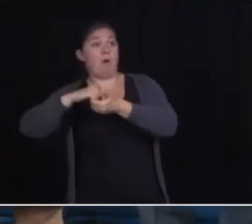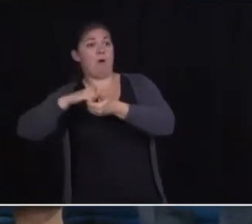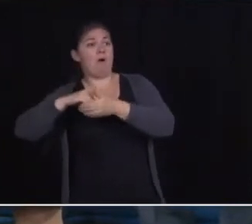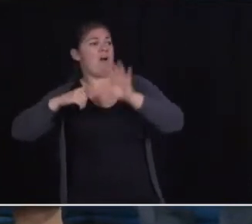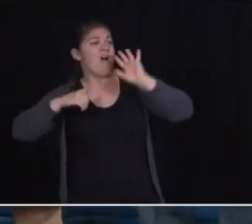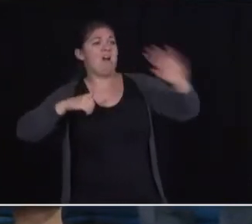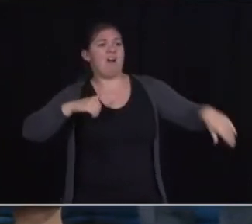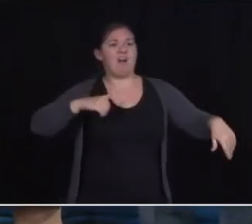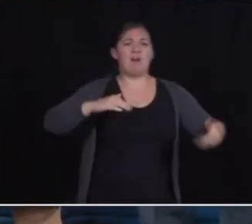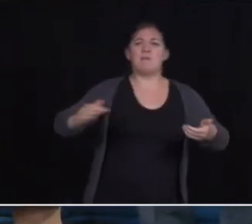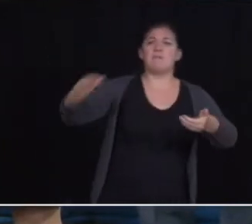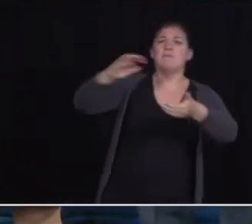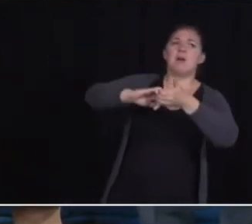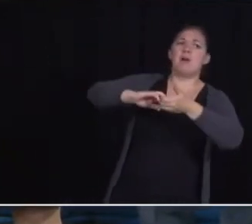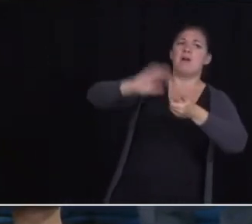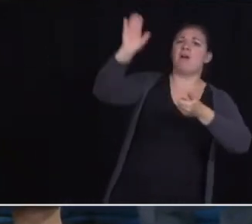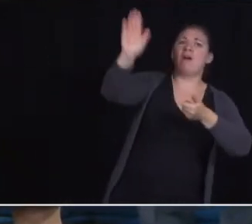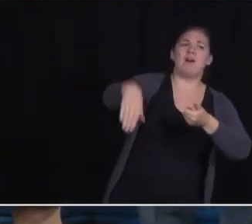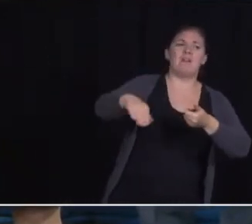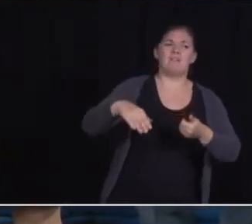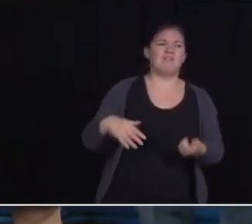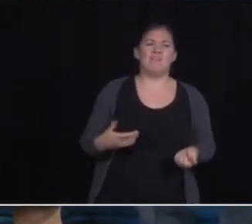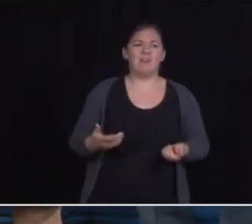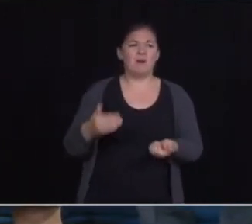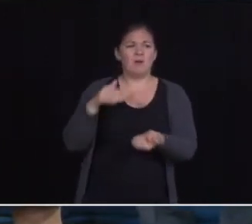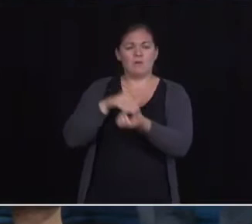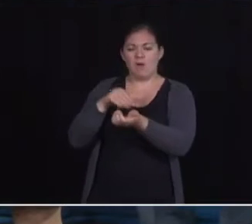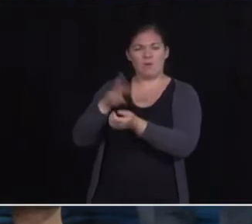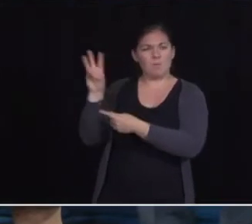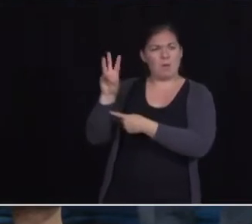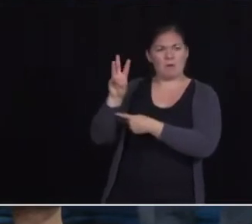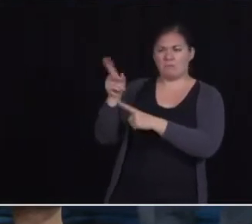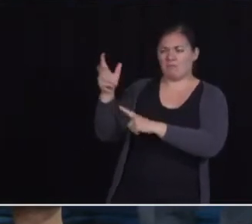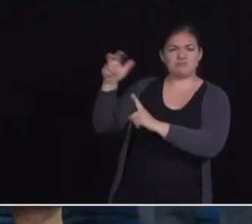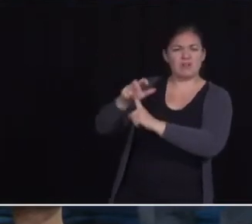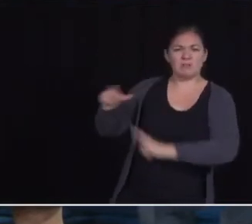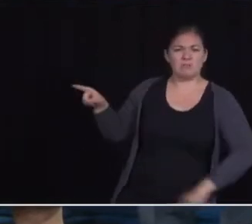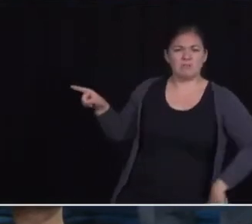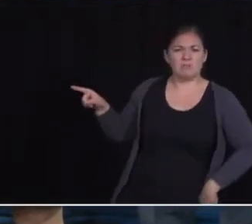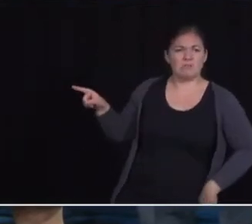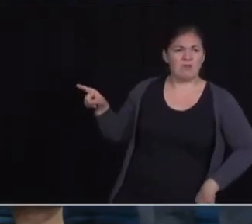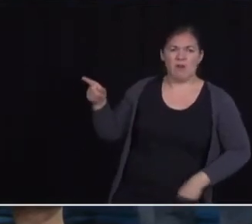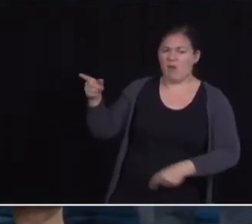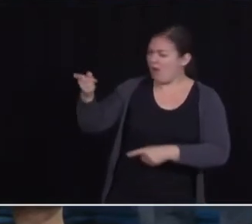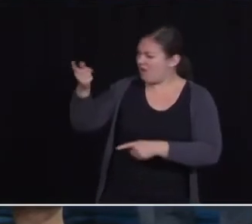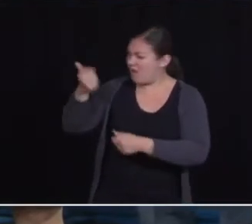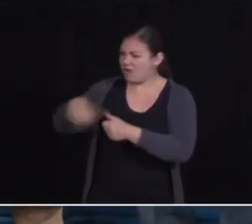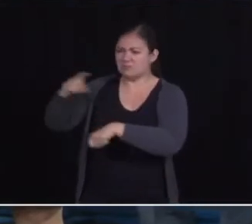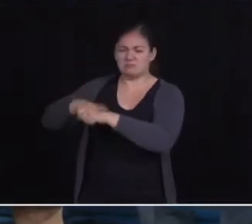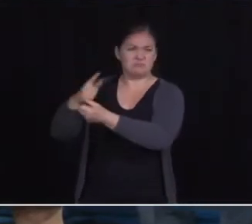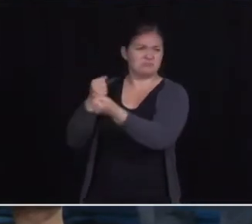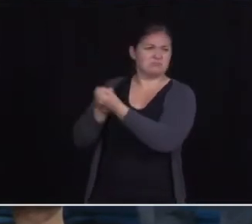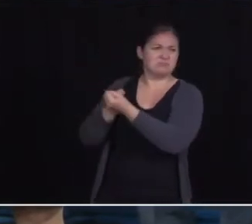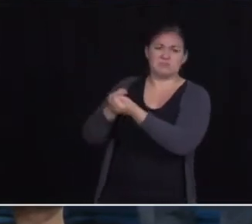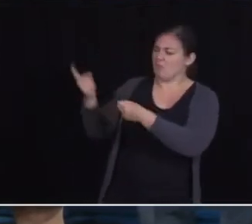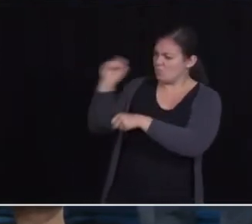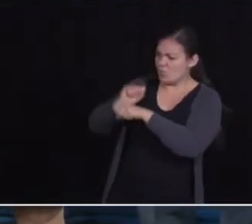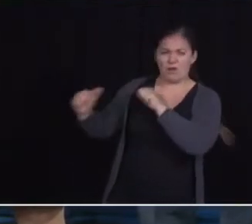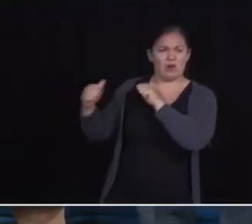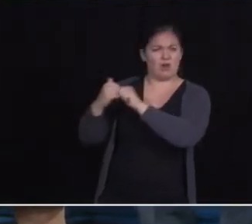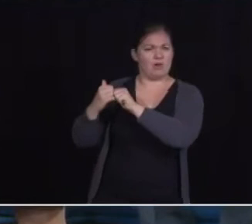phenomenal, and I'll tell you, I'll stand shoulder to shoulder with Dr. Williams all day long, any day, because he got us through that people